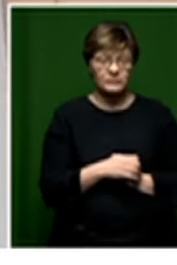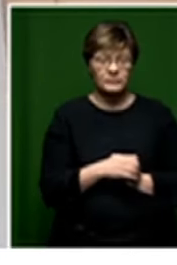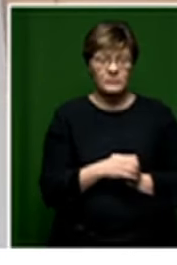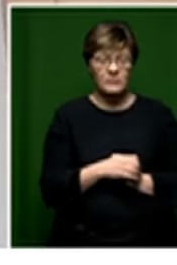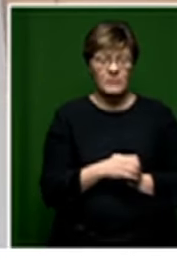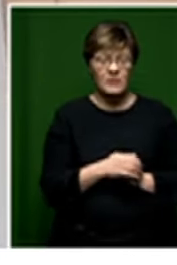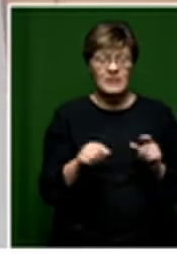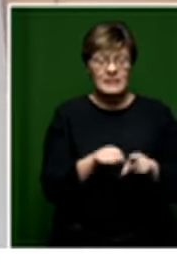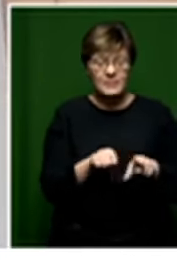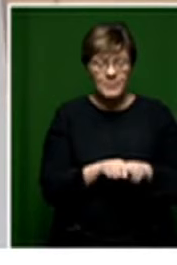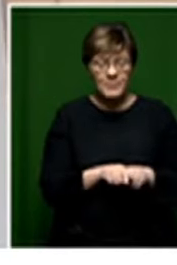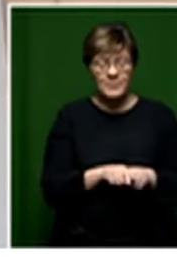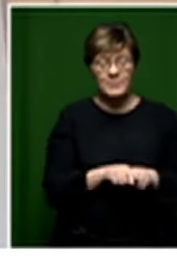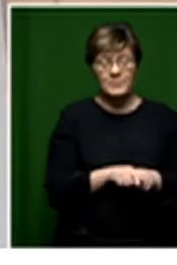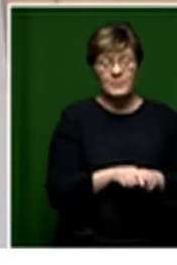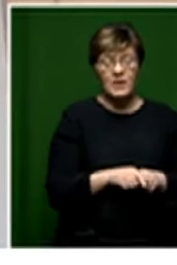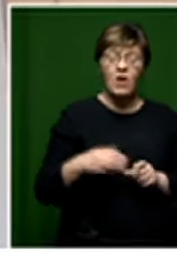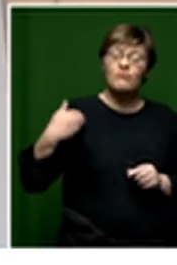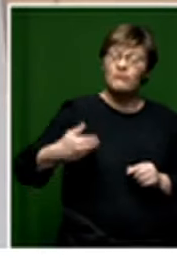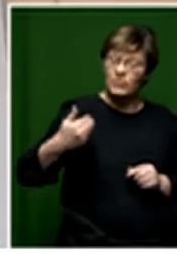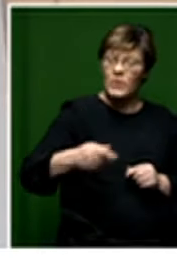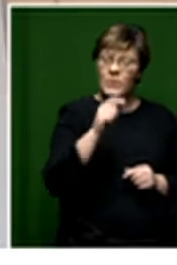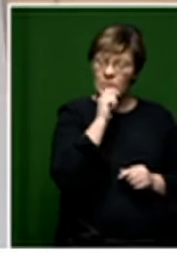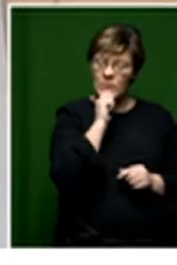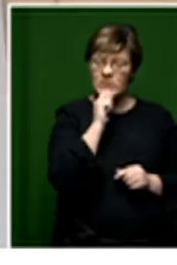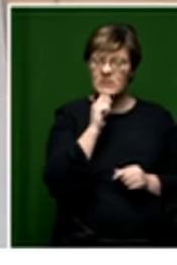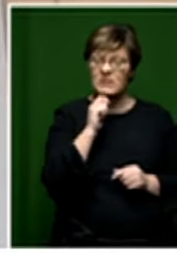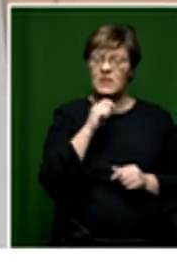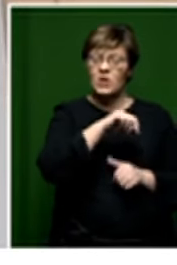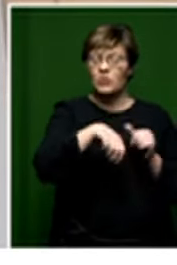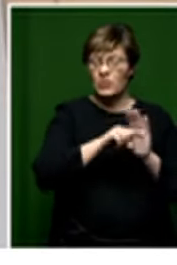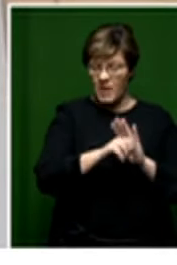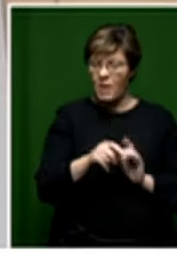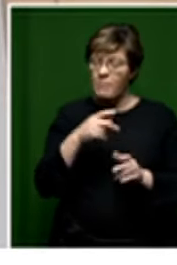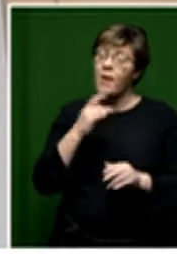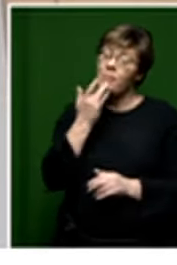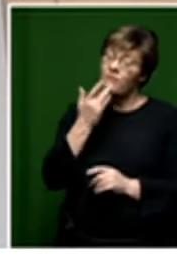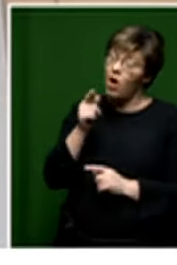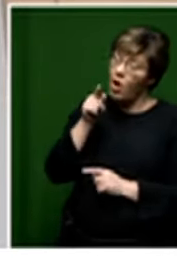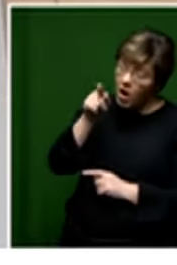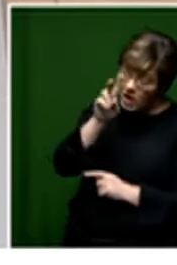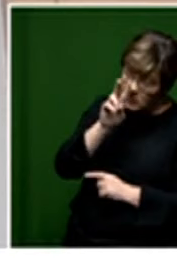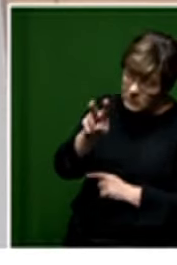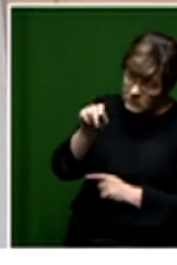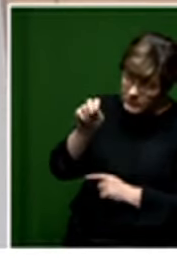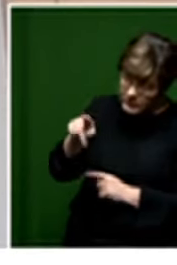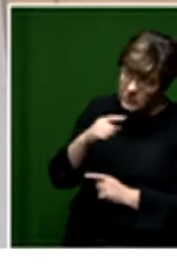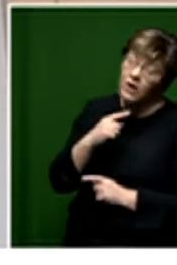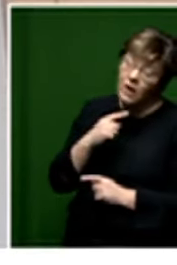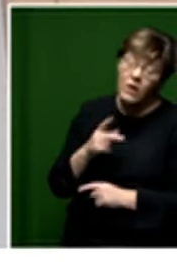even amongst those that are regular users of social media, they still prefer TV and radio as their